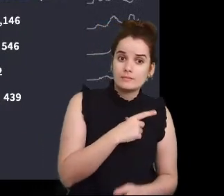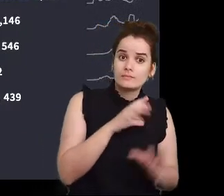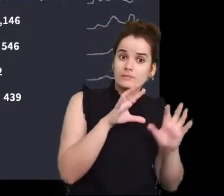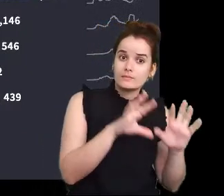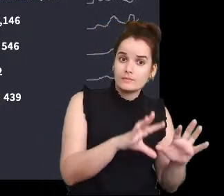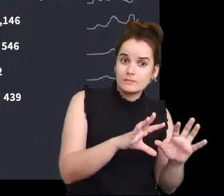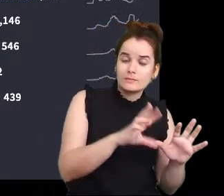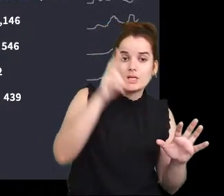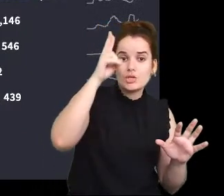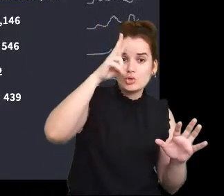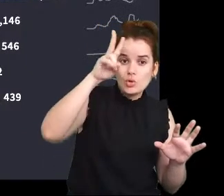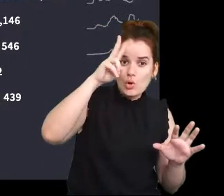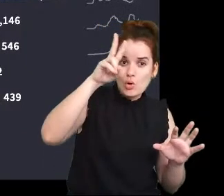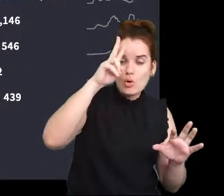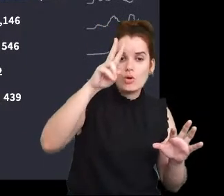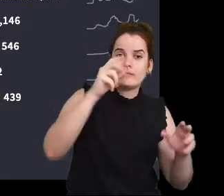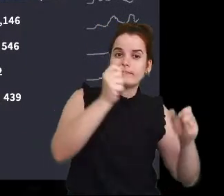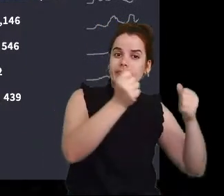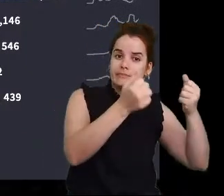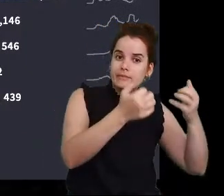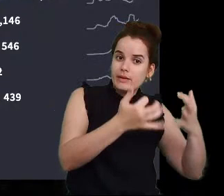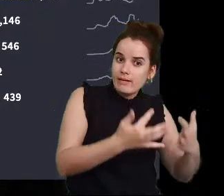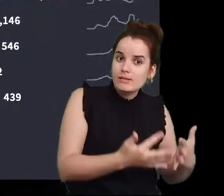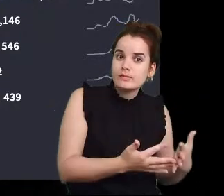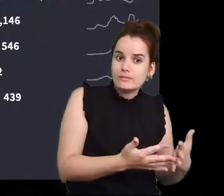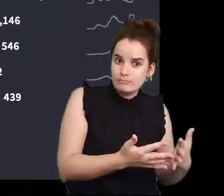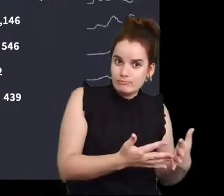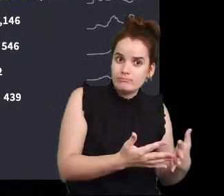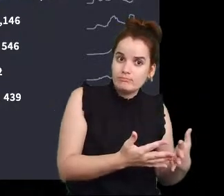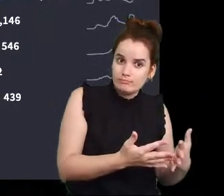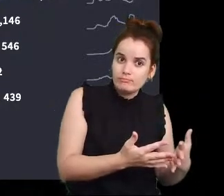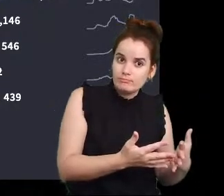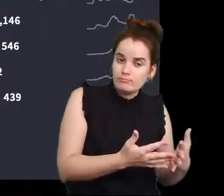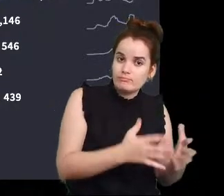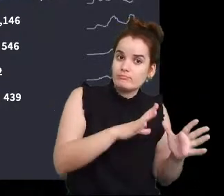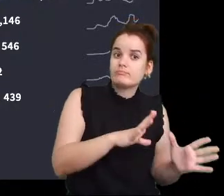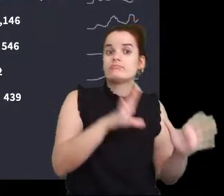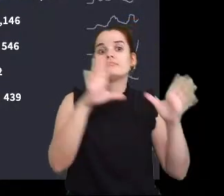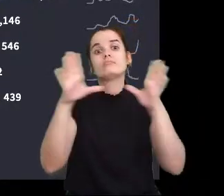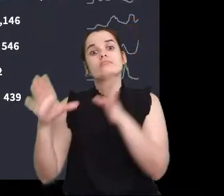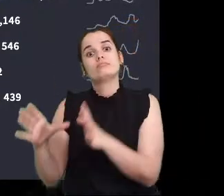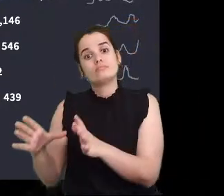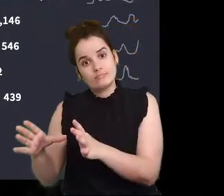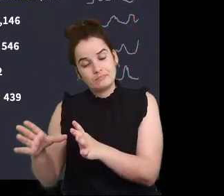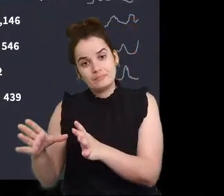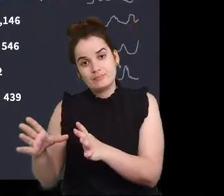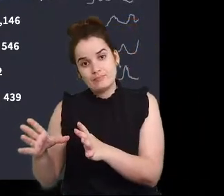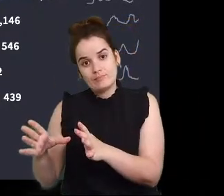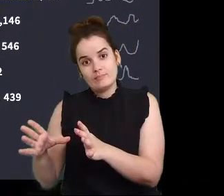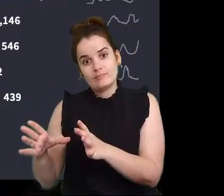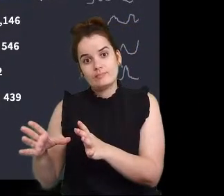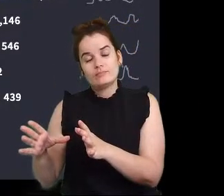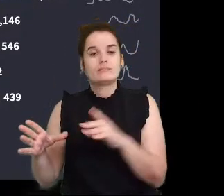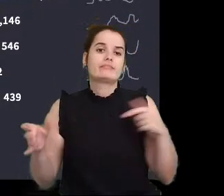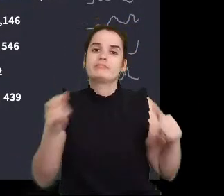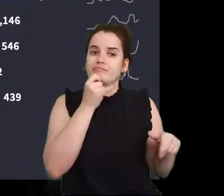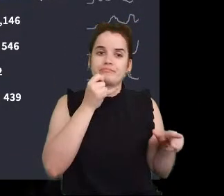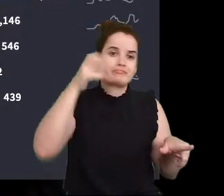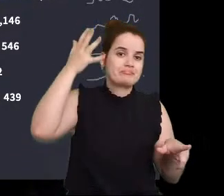on the other hand, you have dashboards and explorations. So a journalist like me